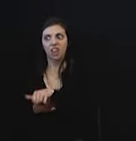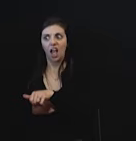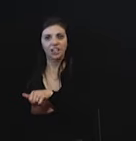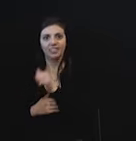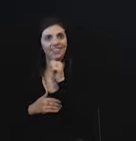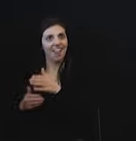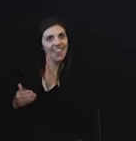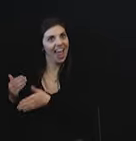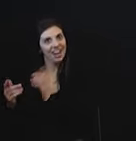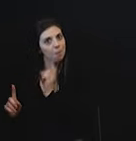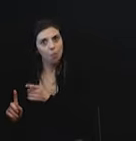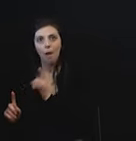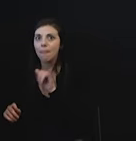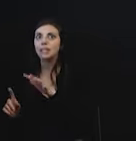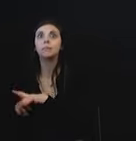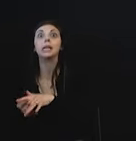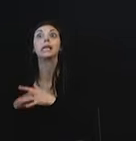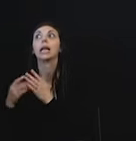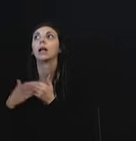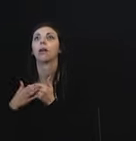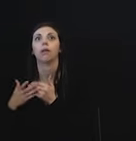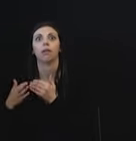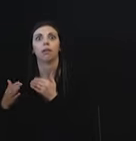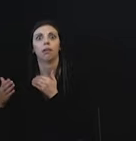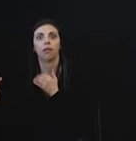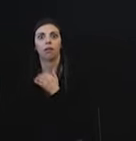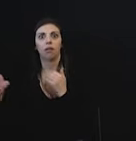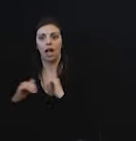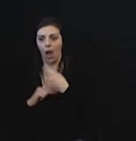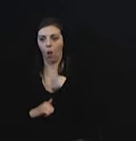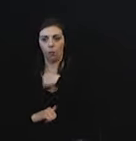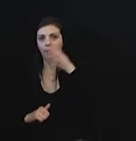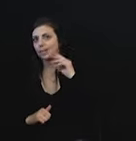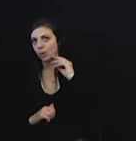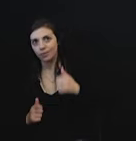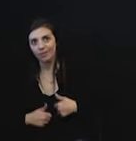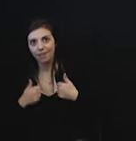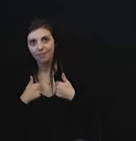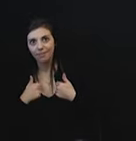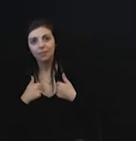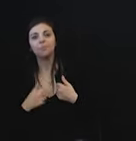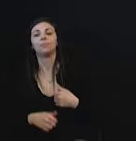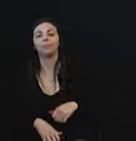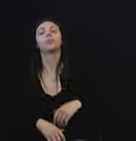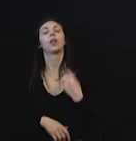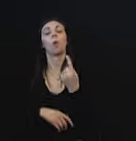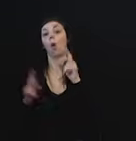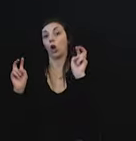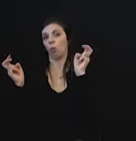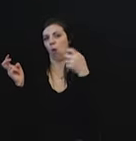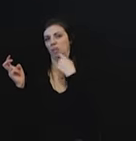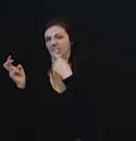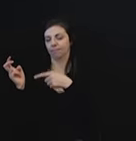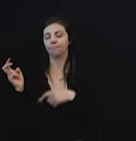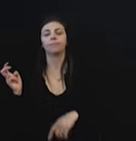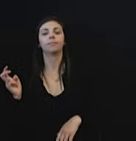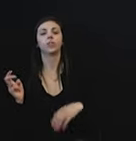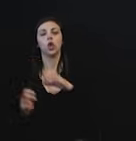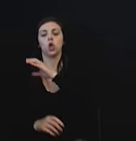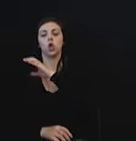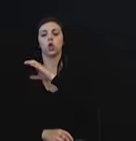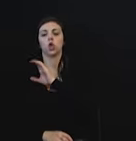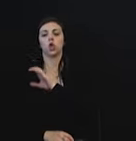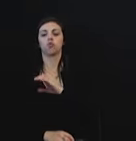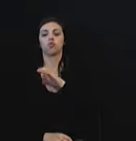point as we experience life. I love this quote from Dietrich Bonhoeffer. He says this, "Christianity